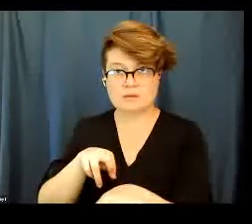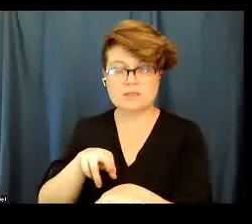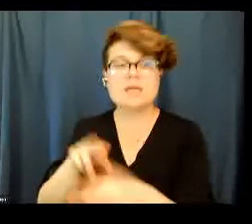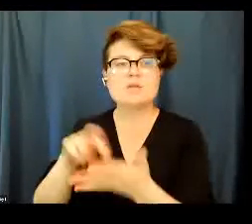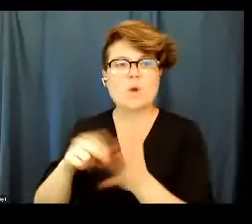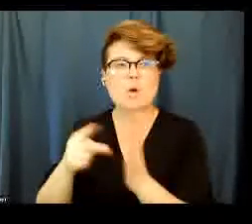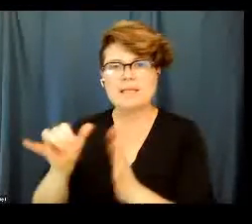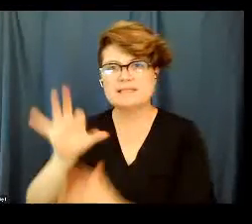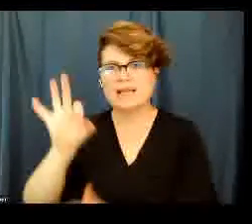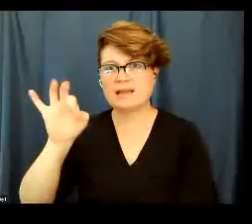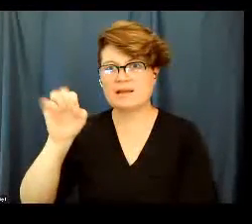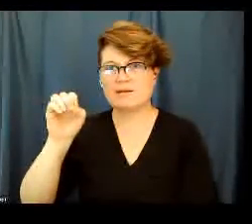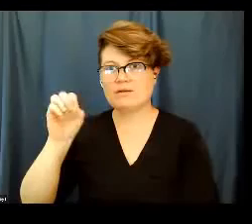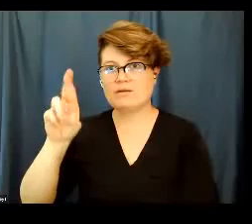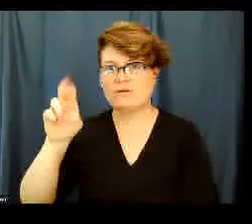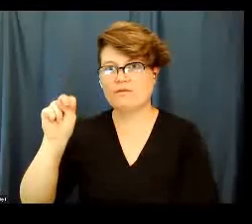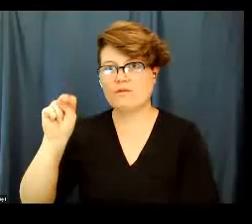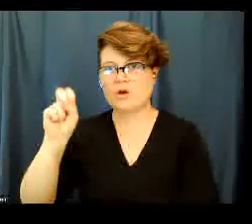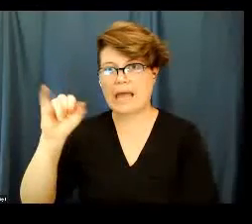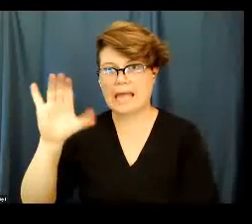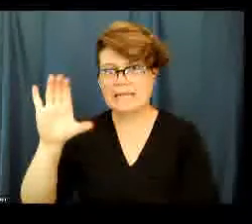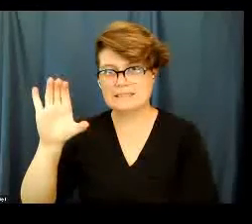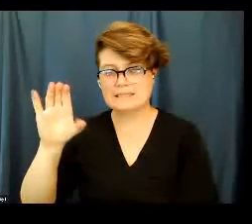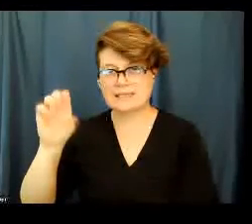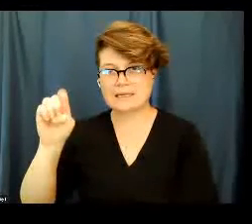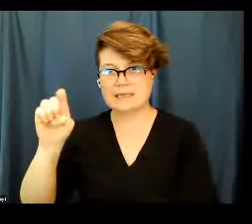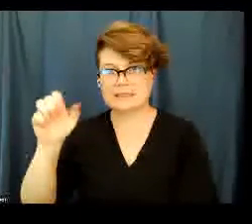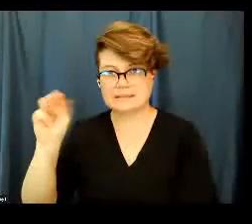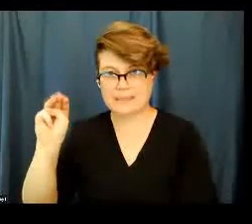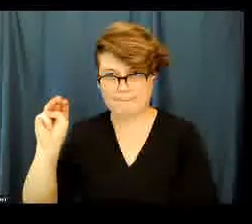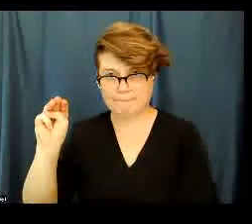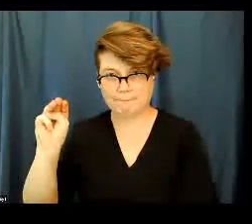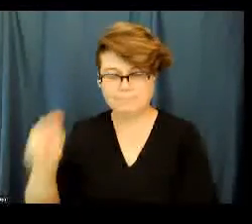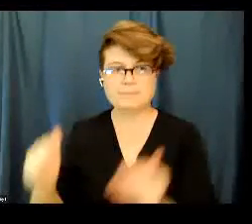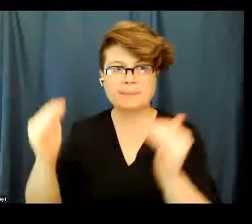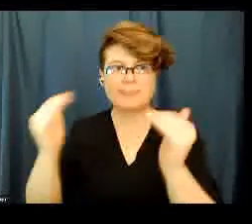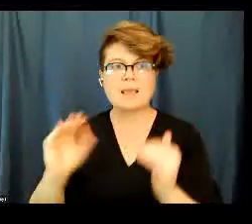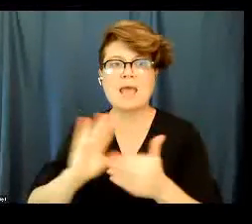examiners. And we'll want to include the prosecution response.